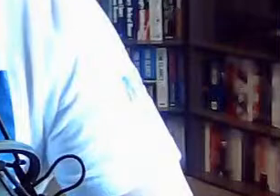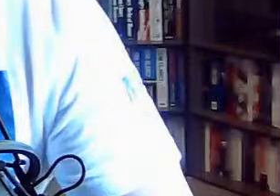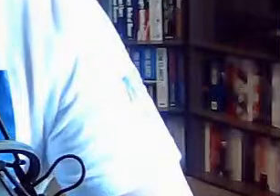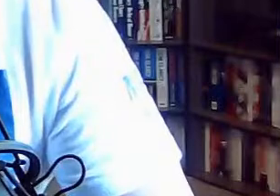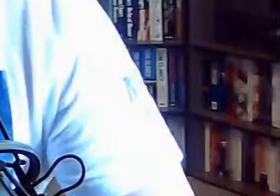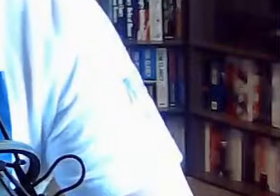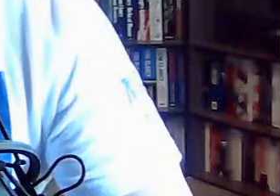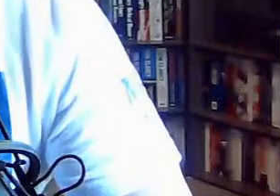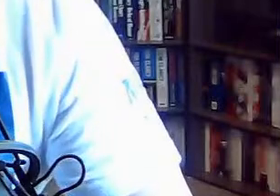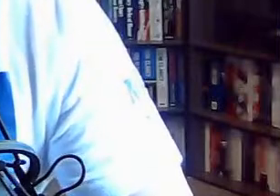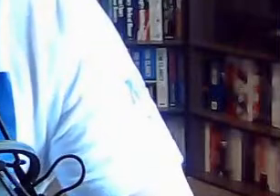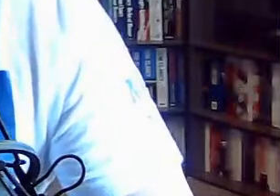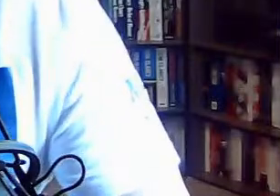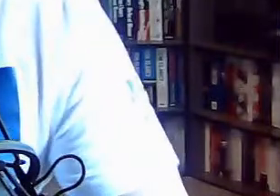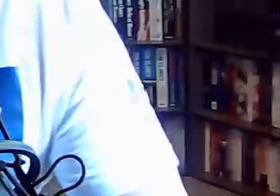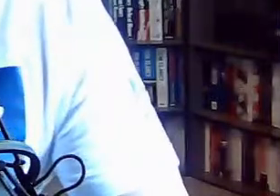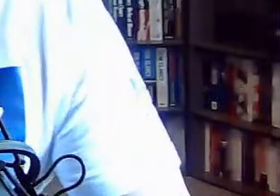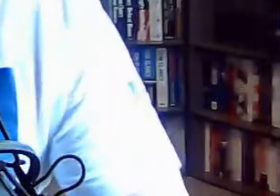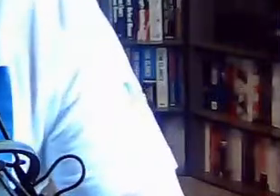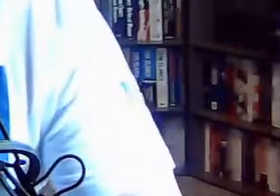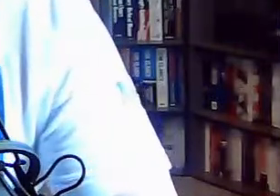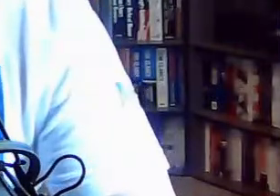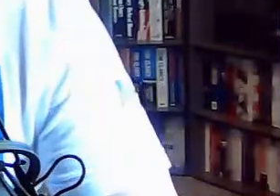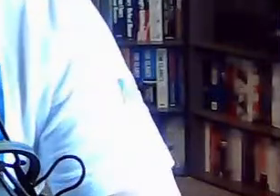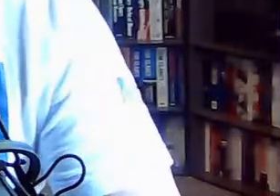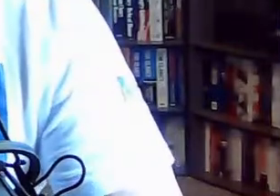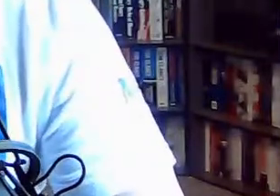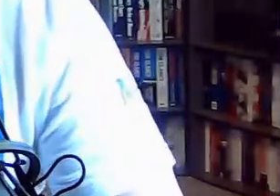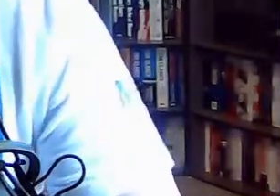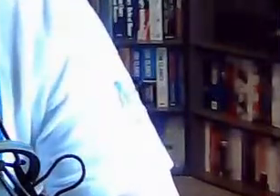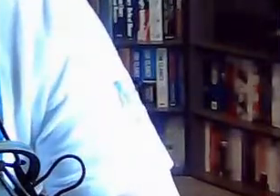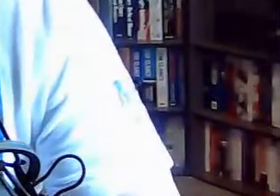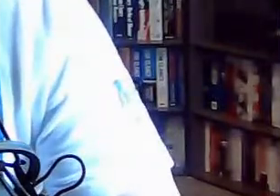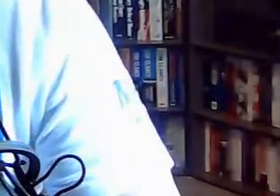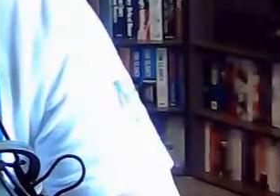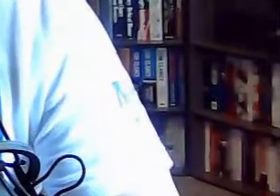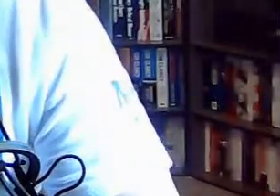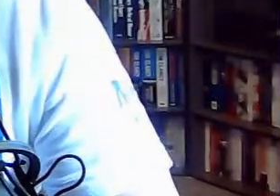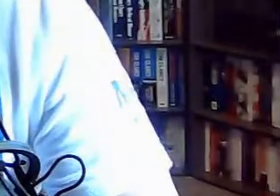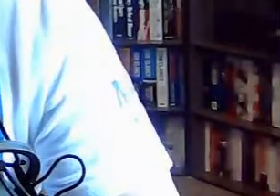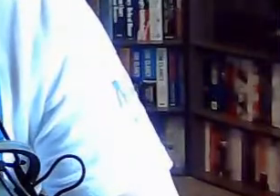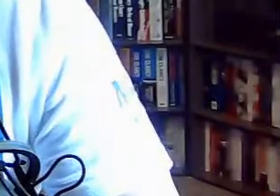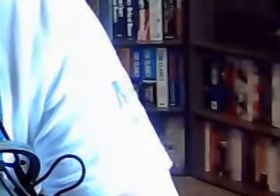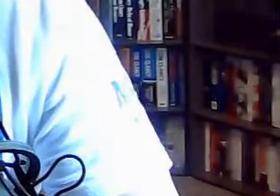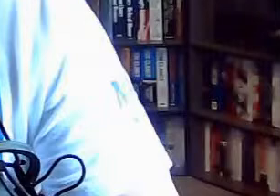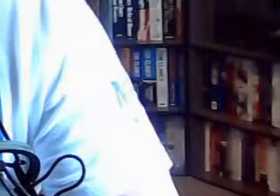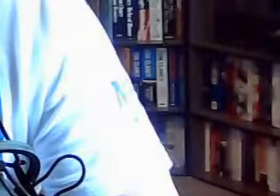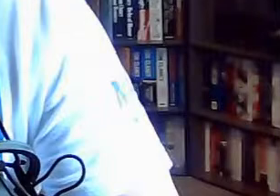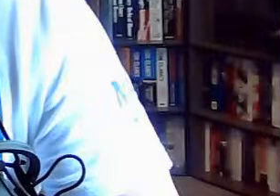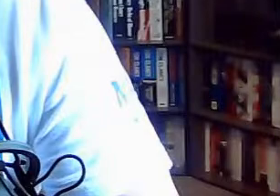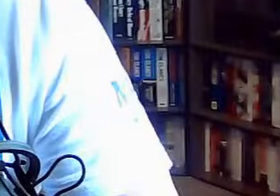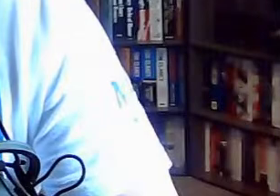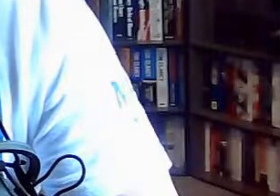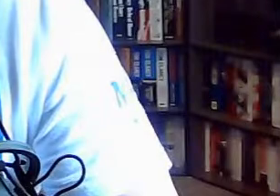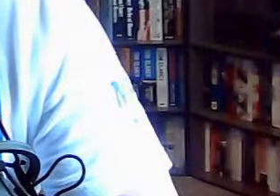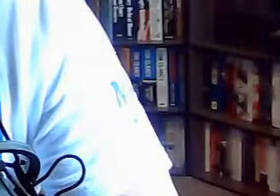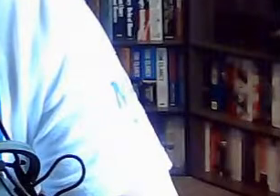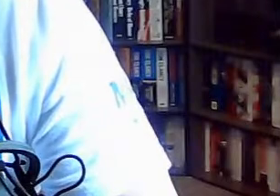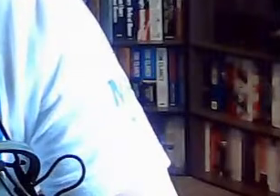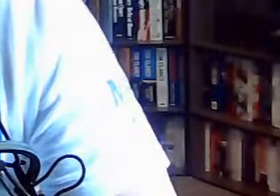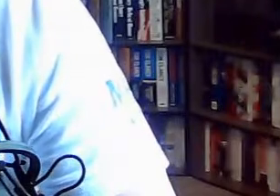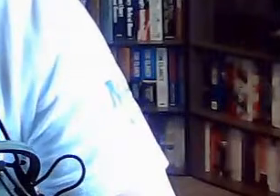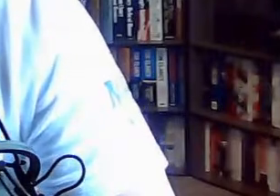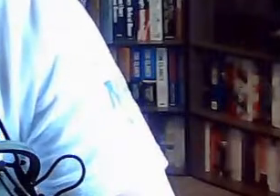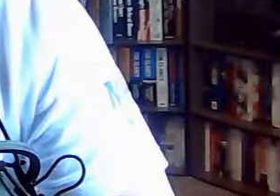Fox News. You can watch it on Forbes. You can watch it on local news. I'm sure it will be everywhere. It's going to be a